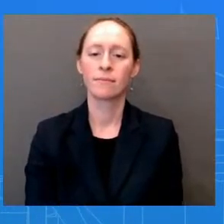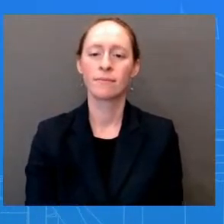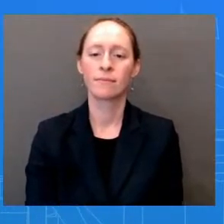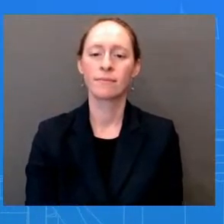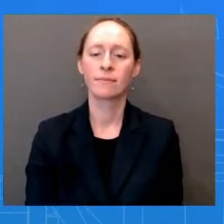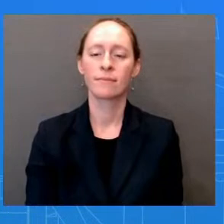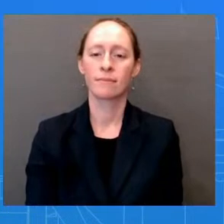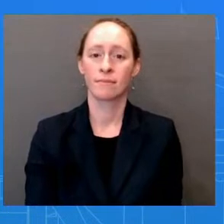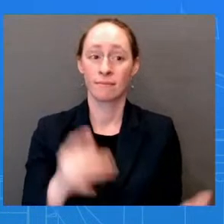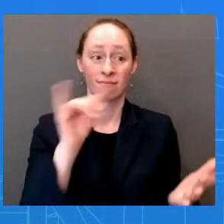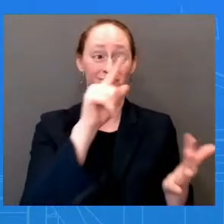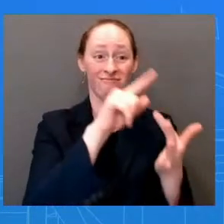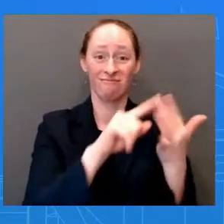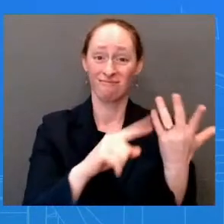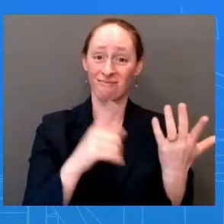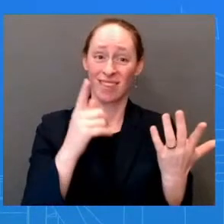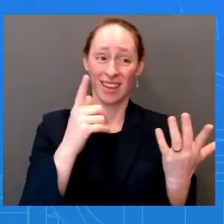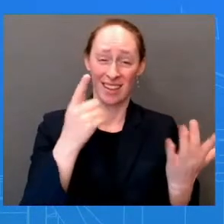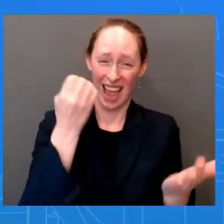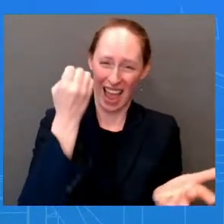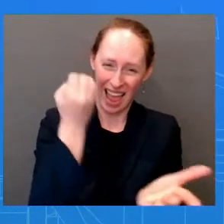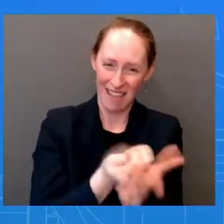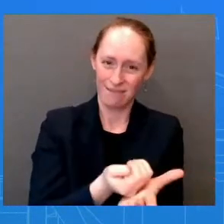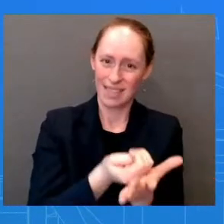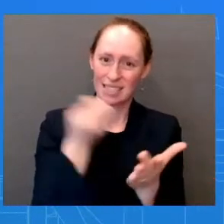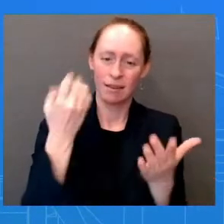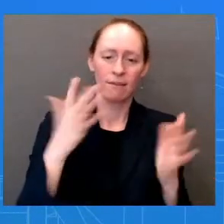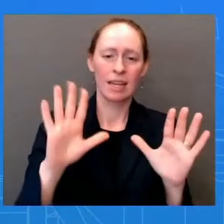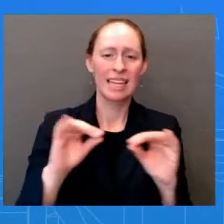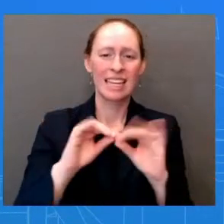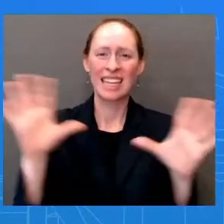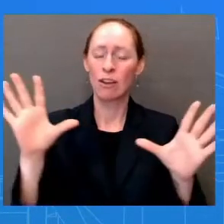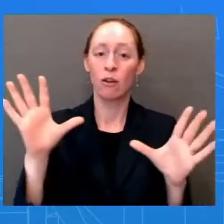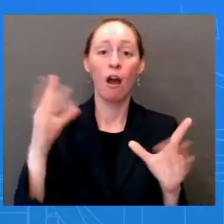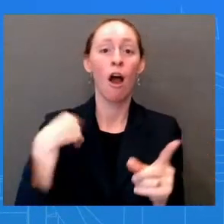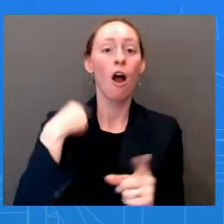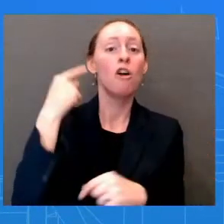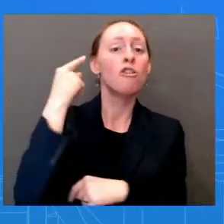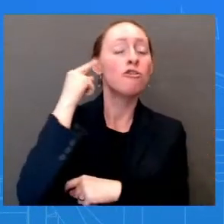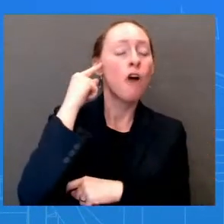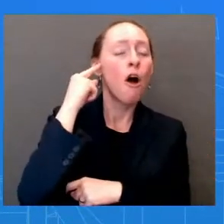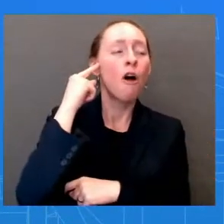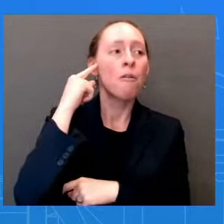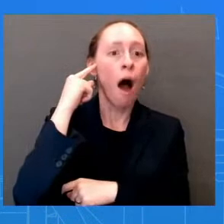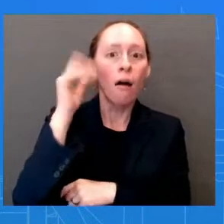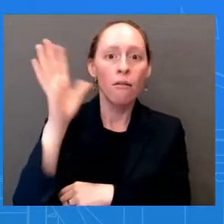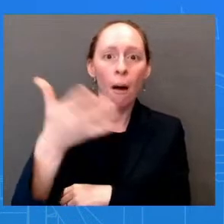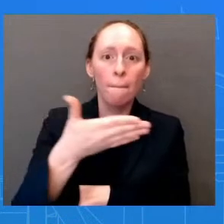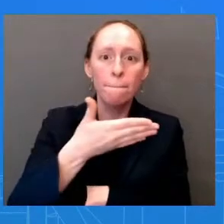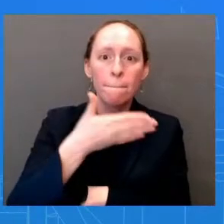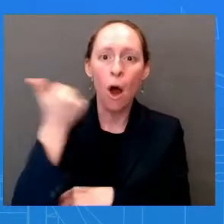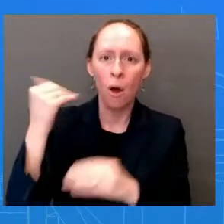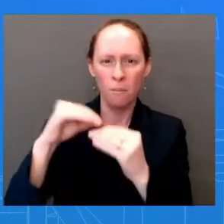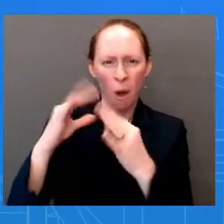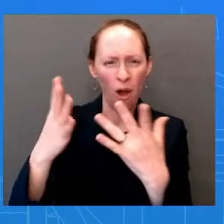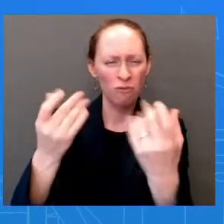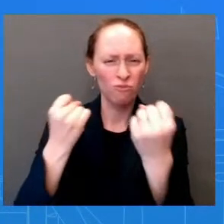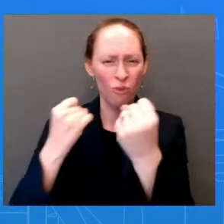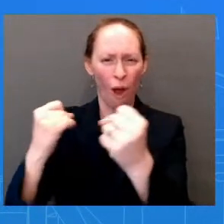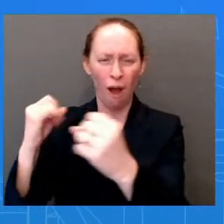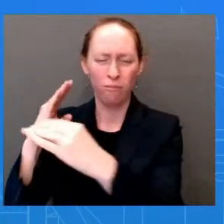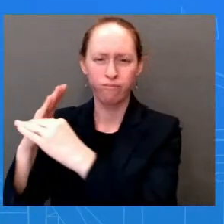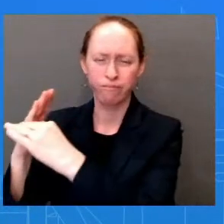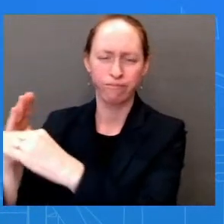exceeded our expectations on the efficacy of these vaccines. And the safety data continues to be terrific. Today